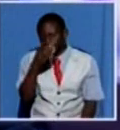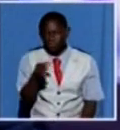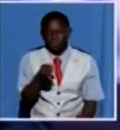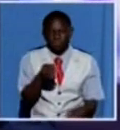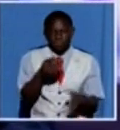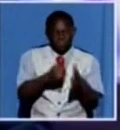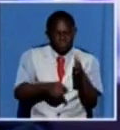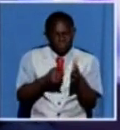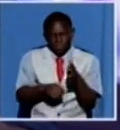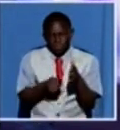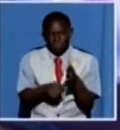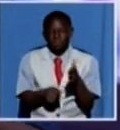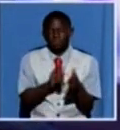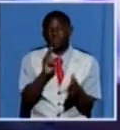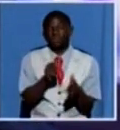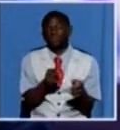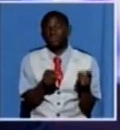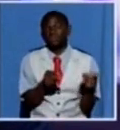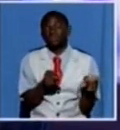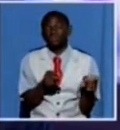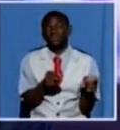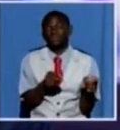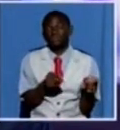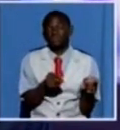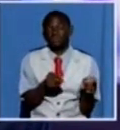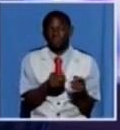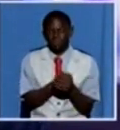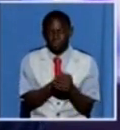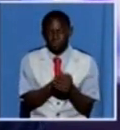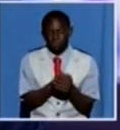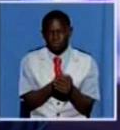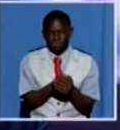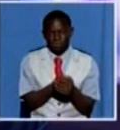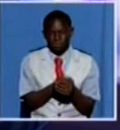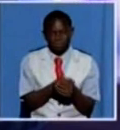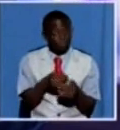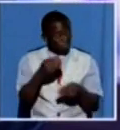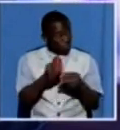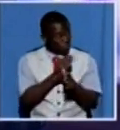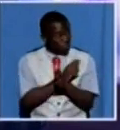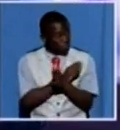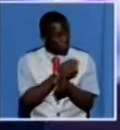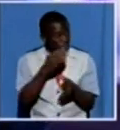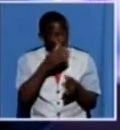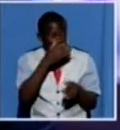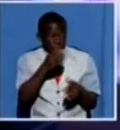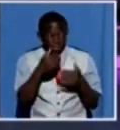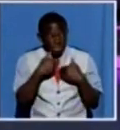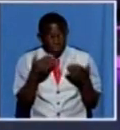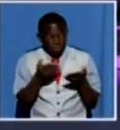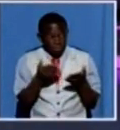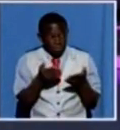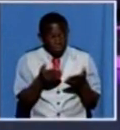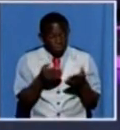the leadership of President Lungu, they will have no message in 2021. Are you saying there's no corruption in this whole thing? In this Okay, whole process?